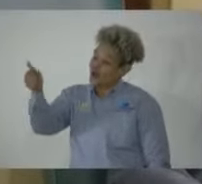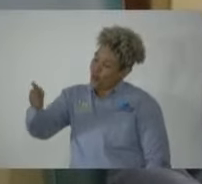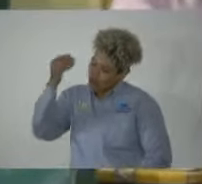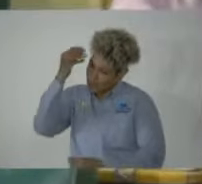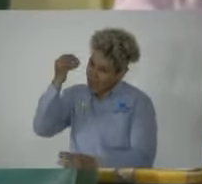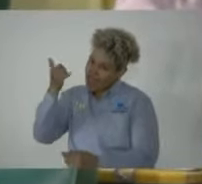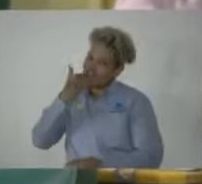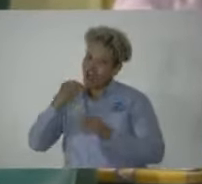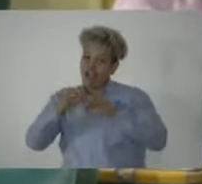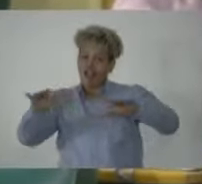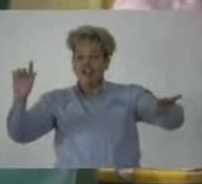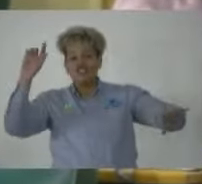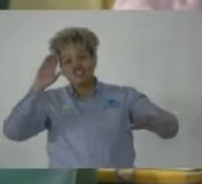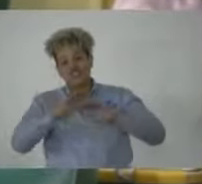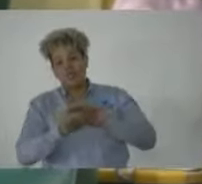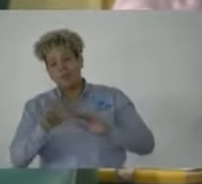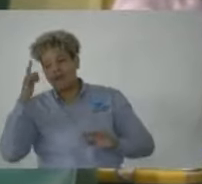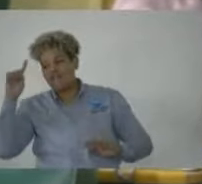Madam Speaker,